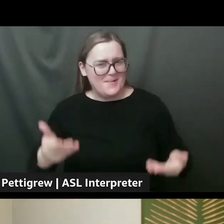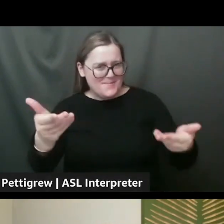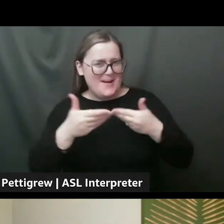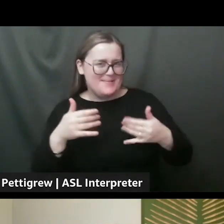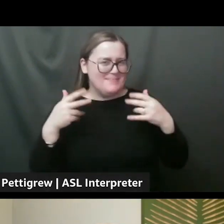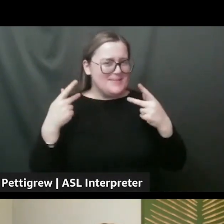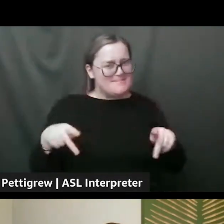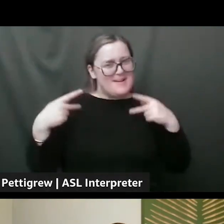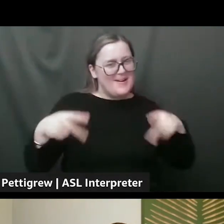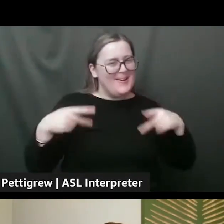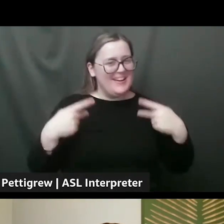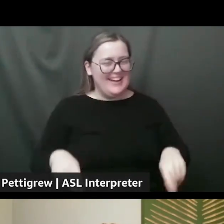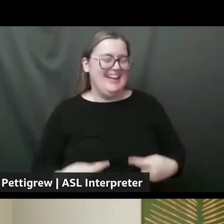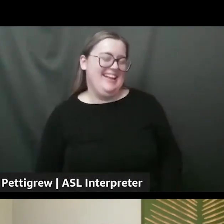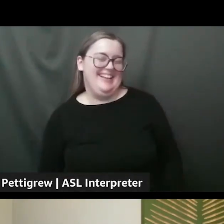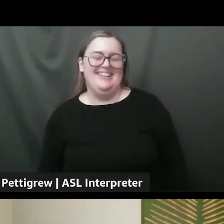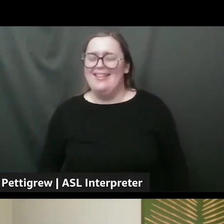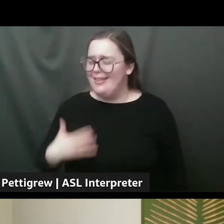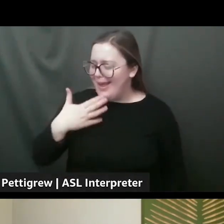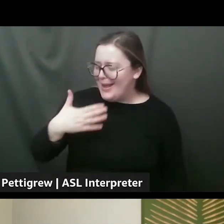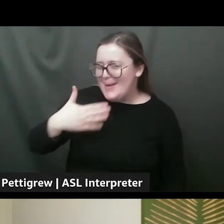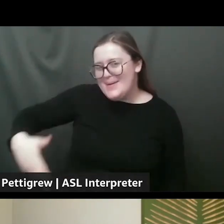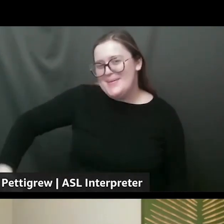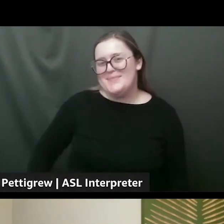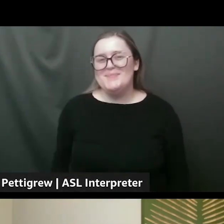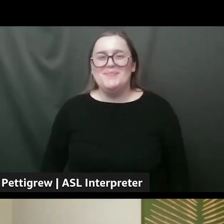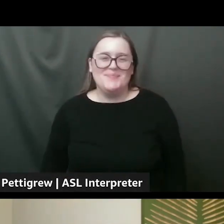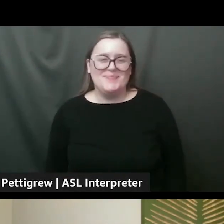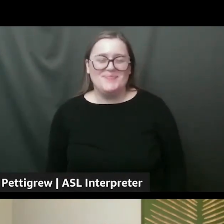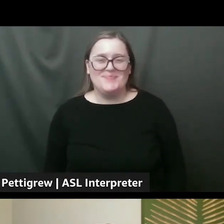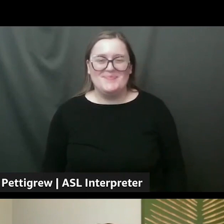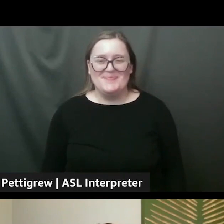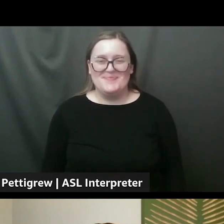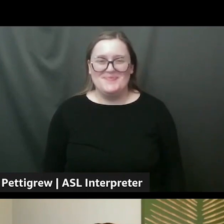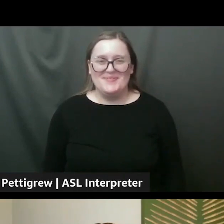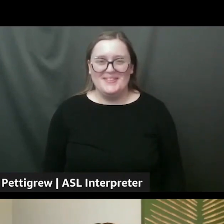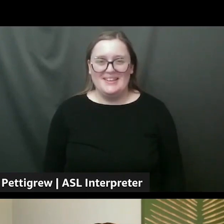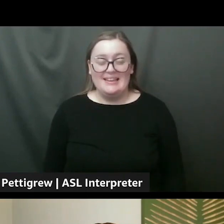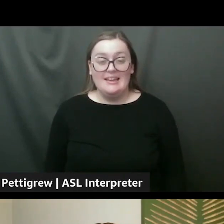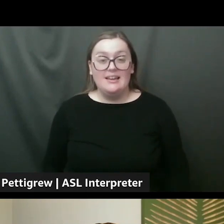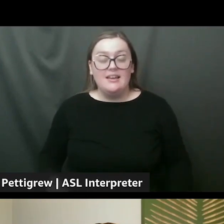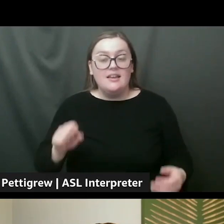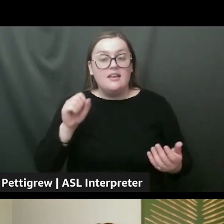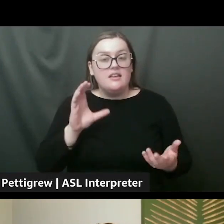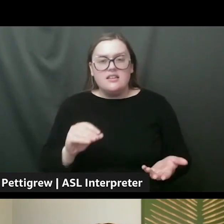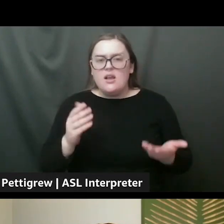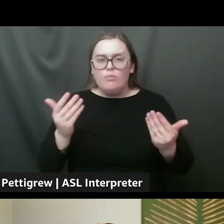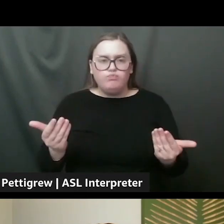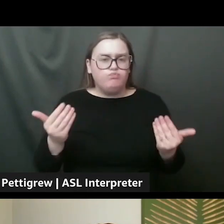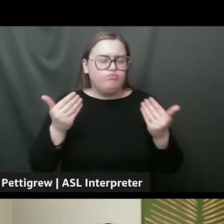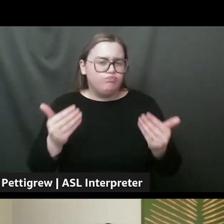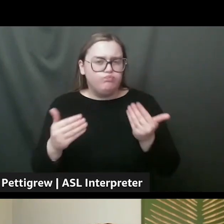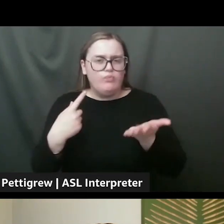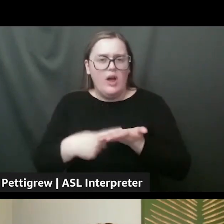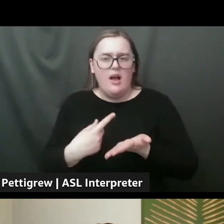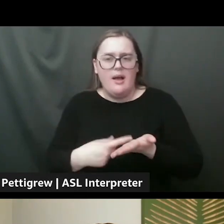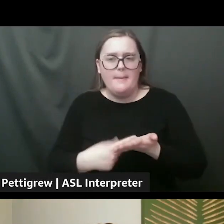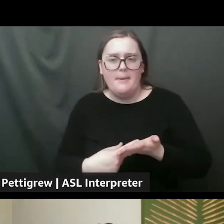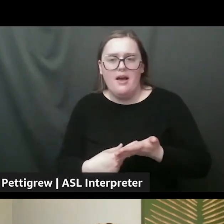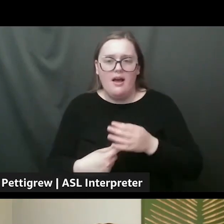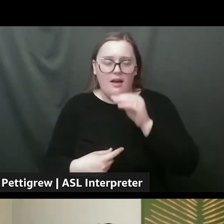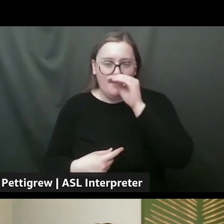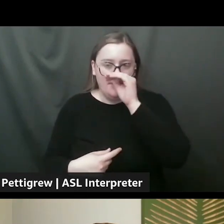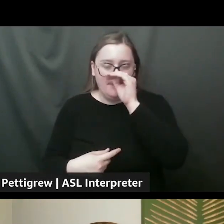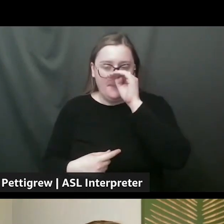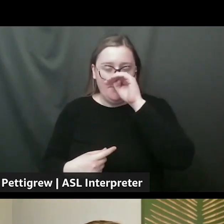pal. Yeah, Yes. thanks so much. Cool. Yes. So really, let's talk about what really this like